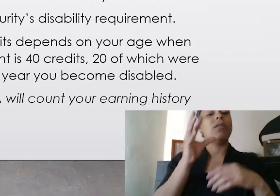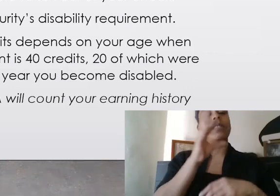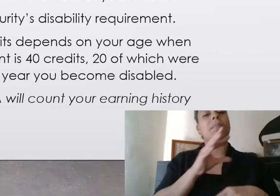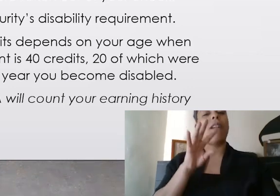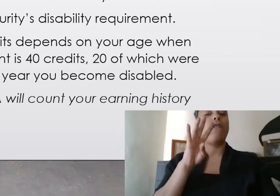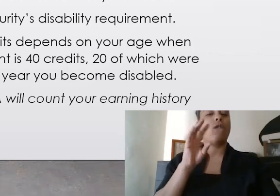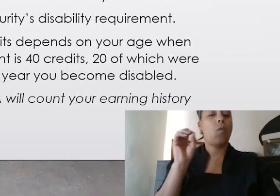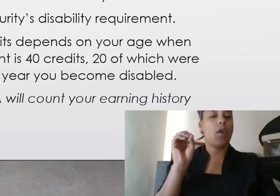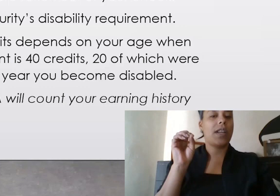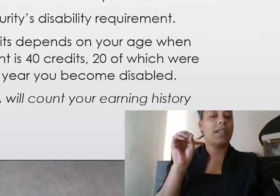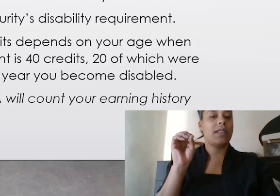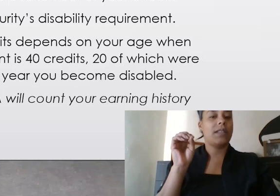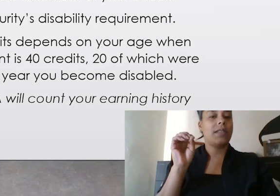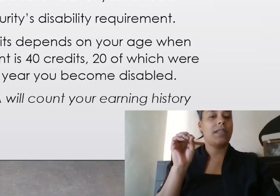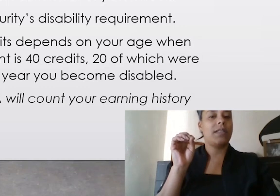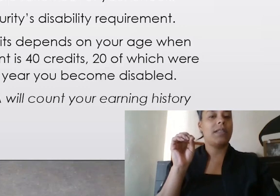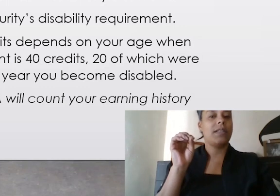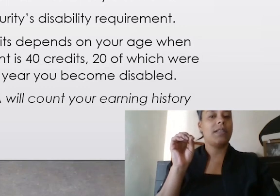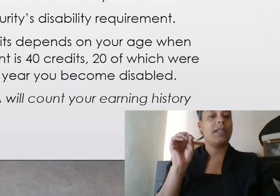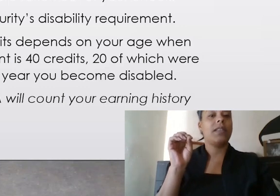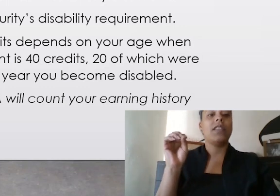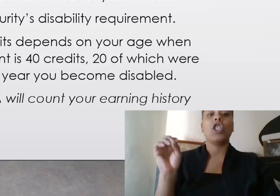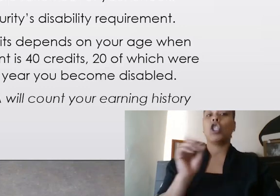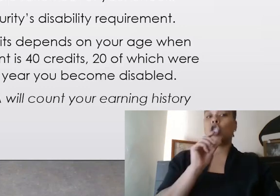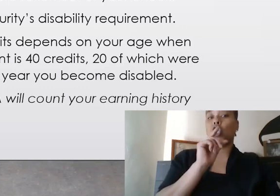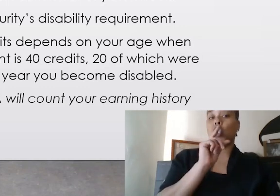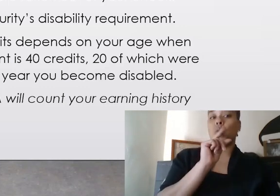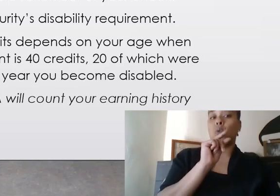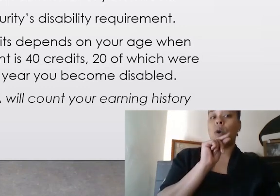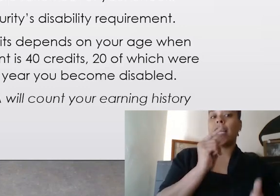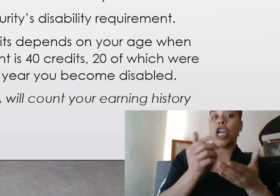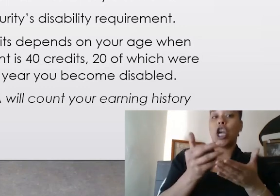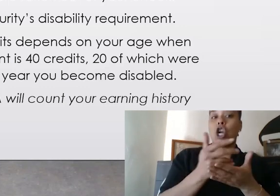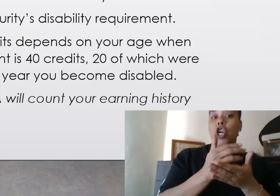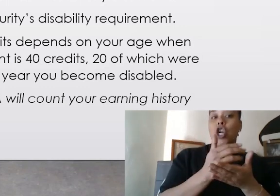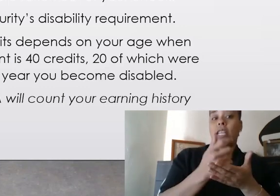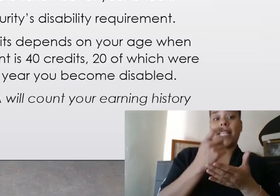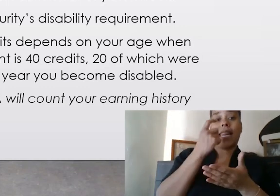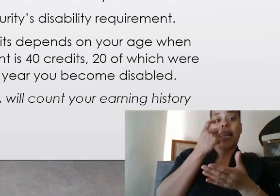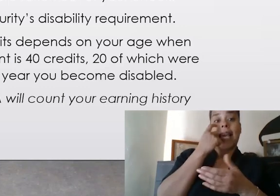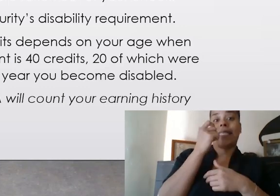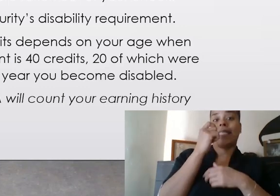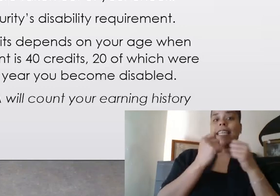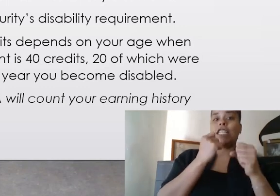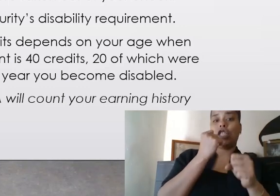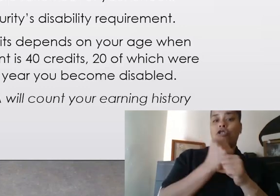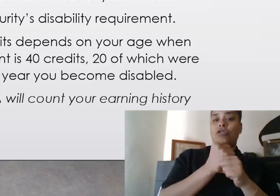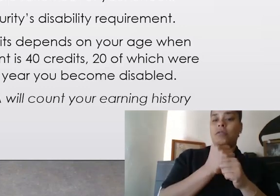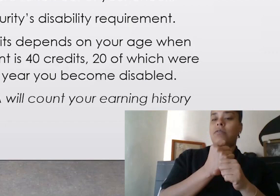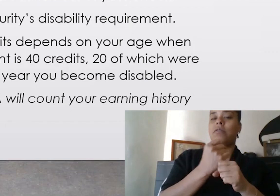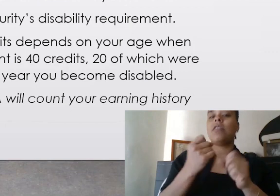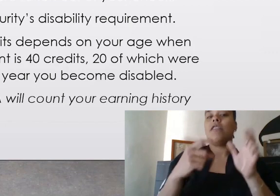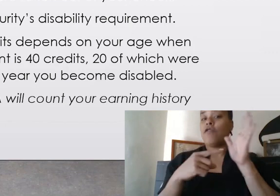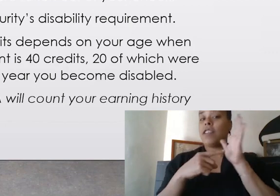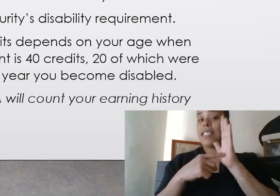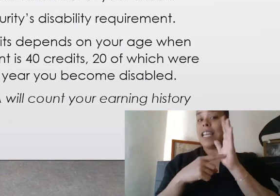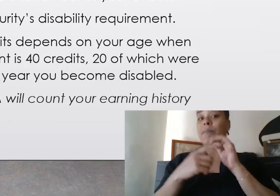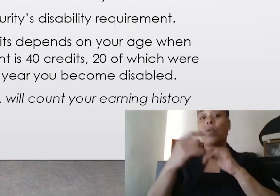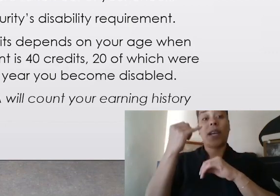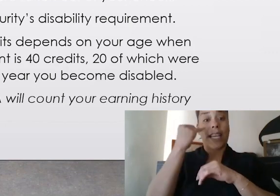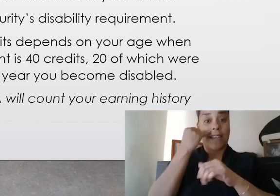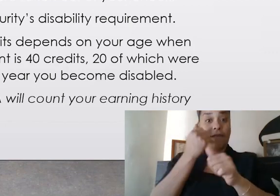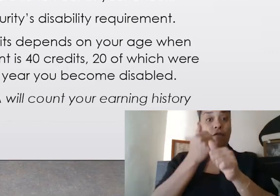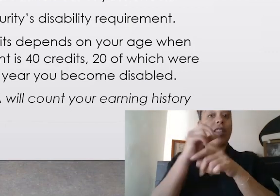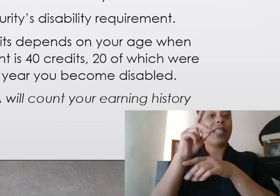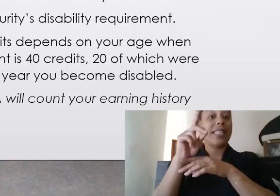right? 20 of which were earned in the last 10 years. So for instance, if you are disabled and you meet the